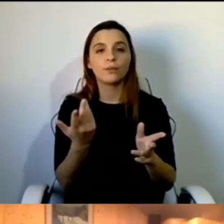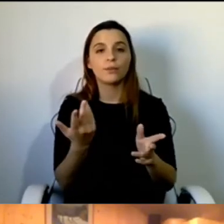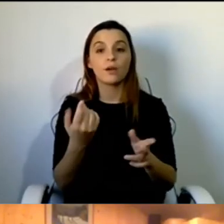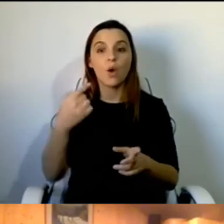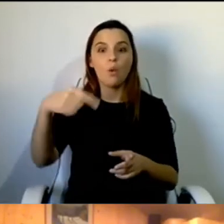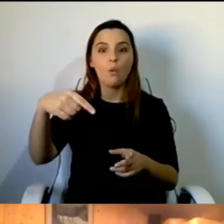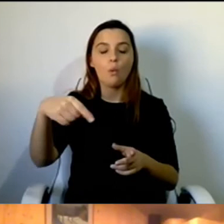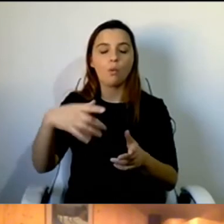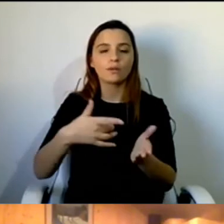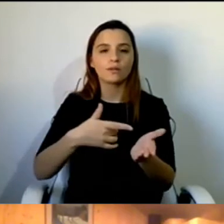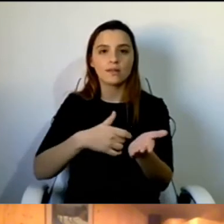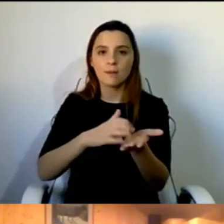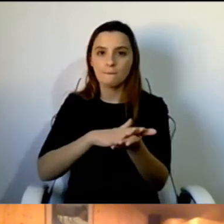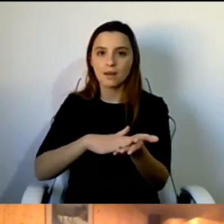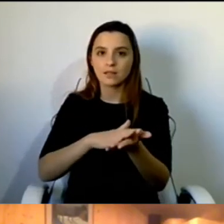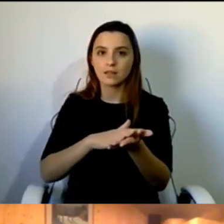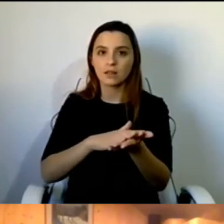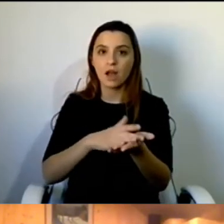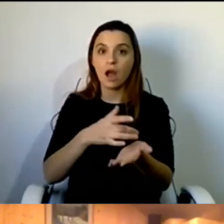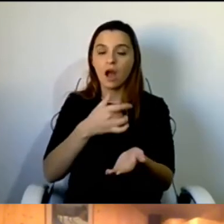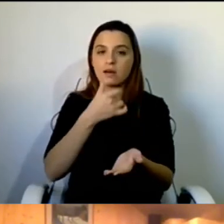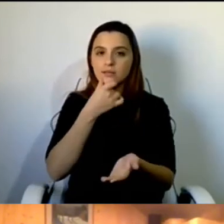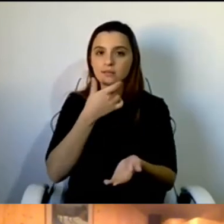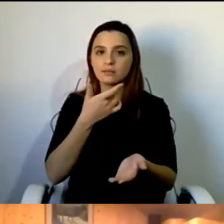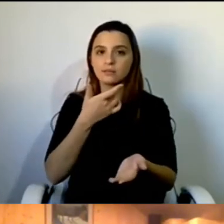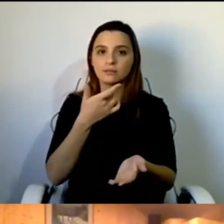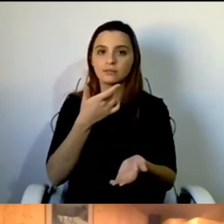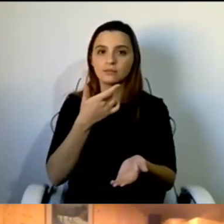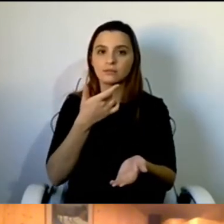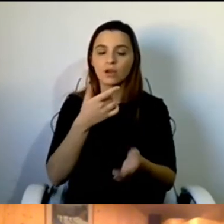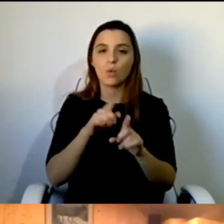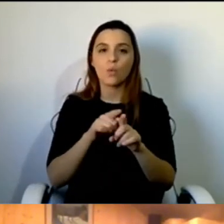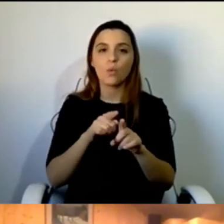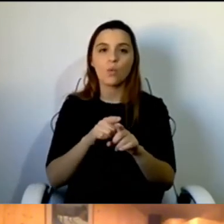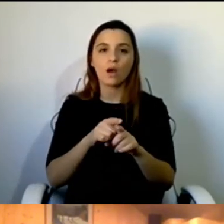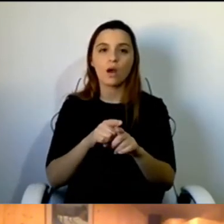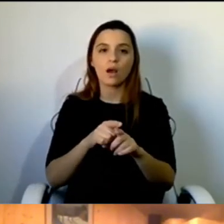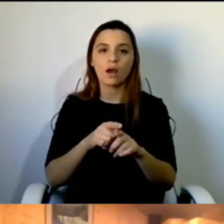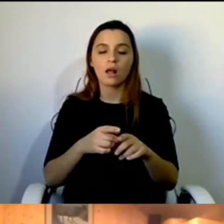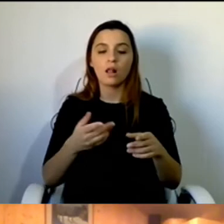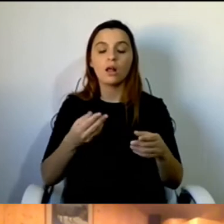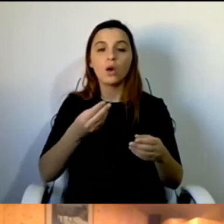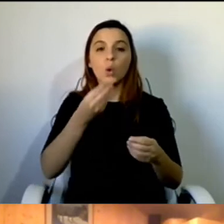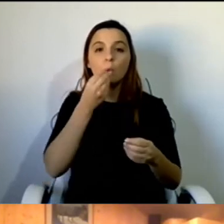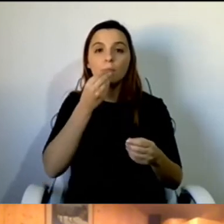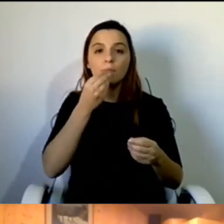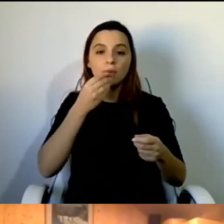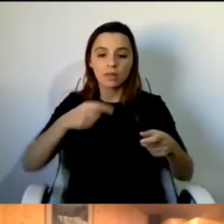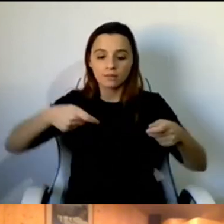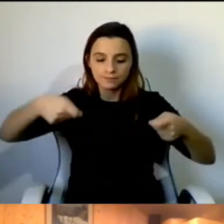food on the spoon and lifted it to your mouth. Nothing around it, not cutting the food